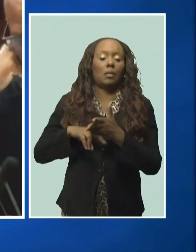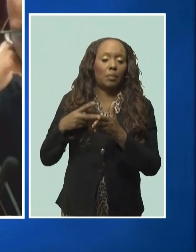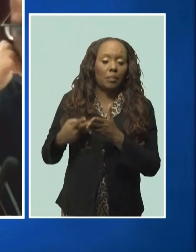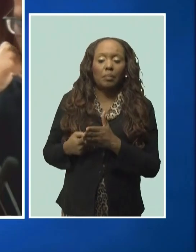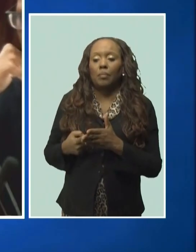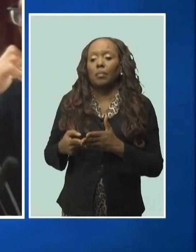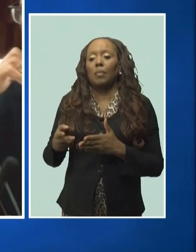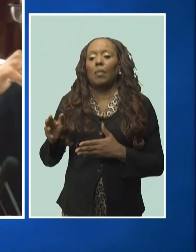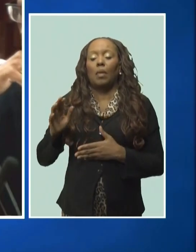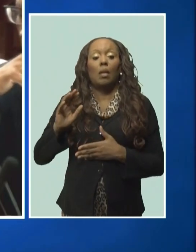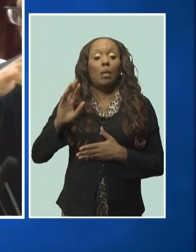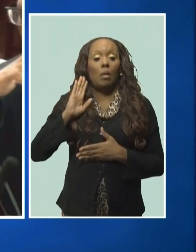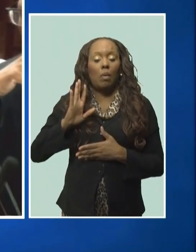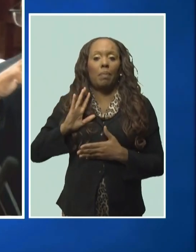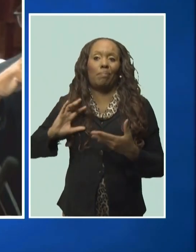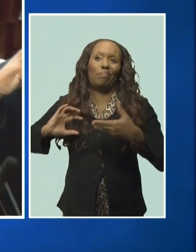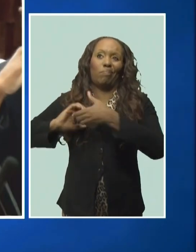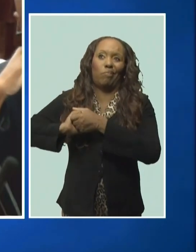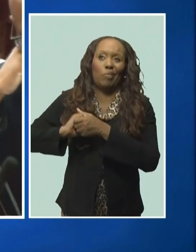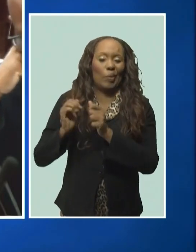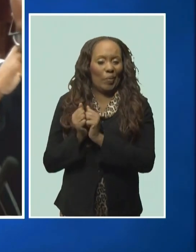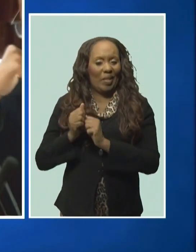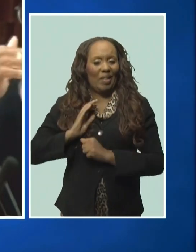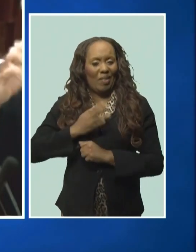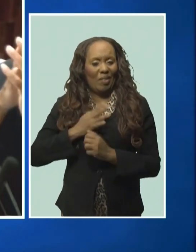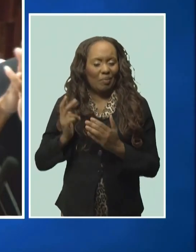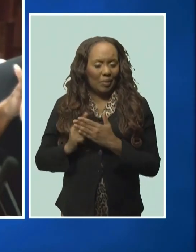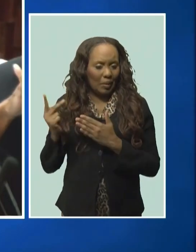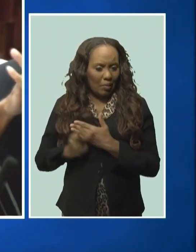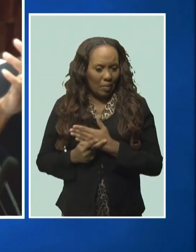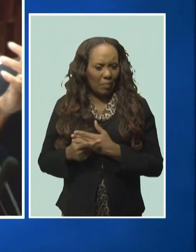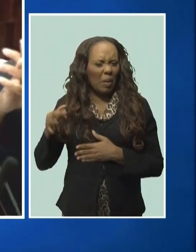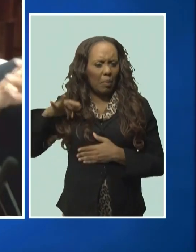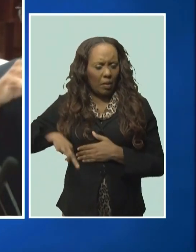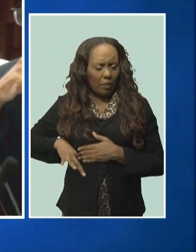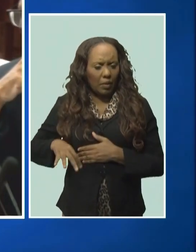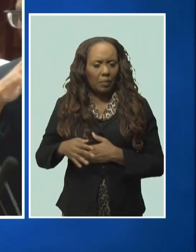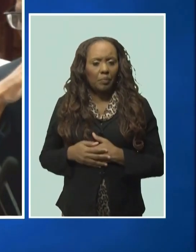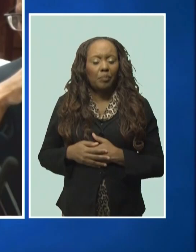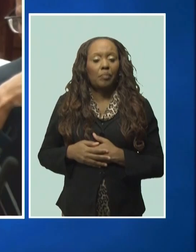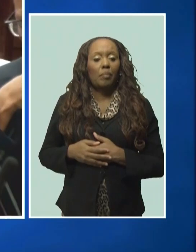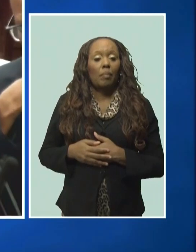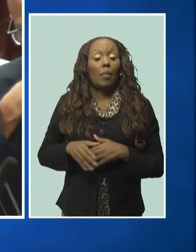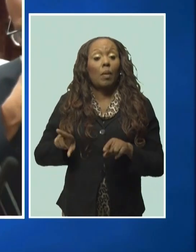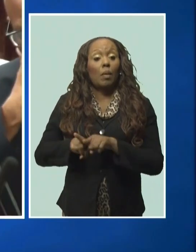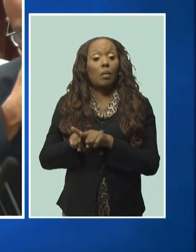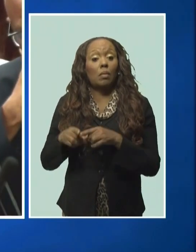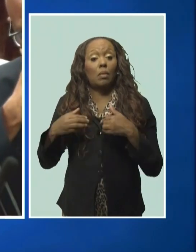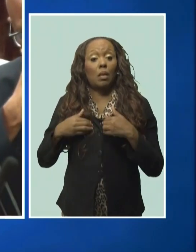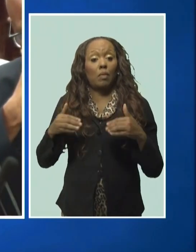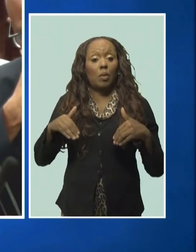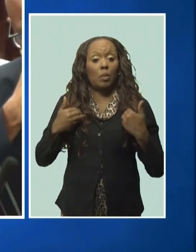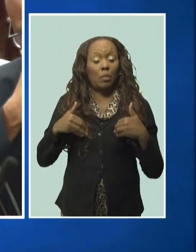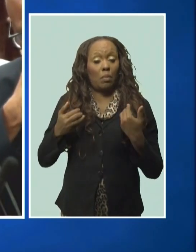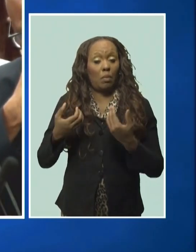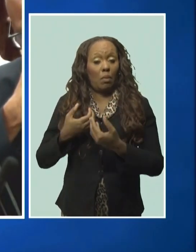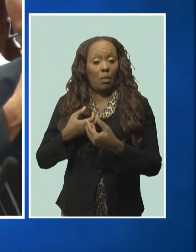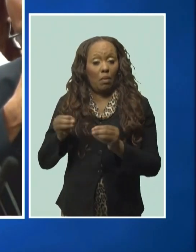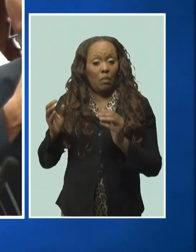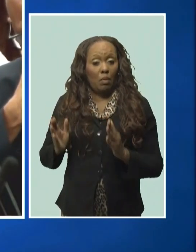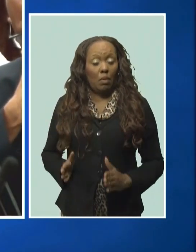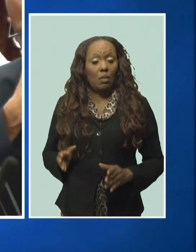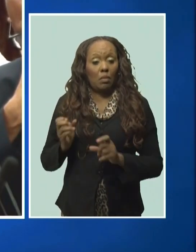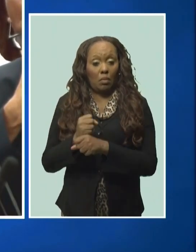to our programs. In addition to that, we have youth officers who provide tracking service to ensure that